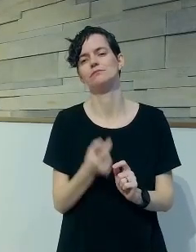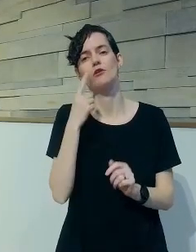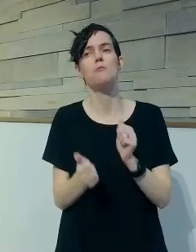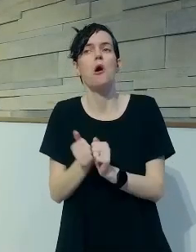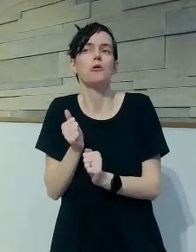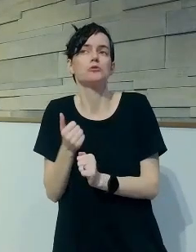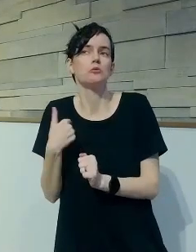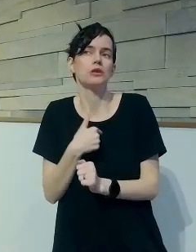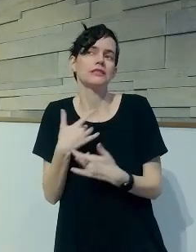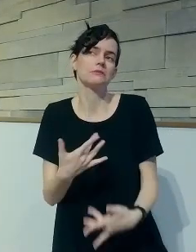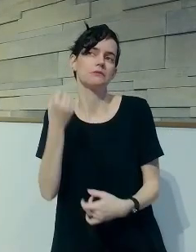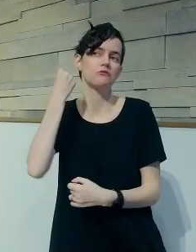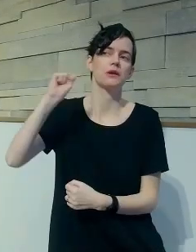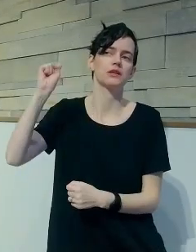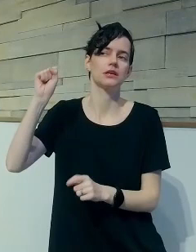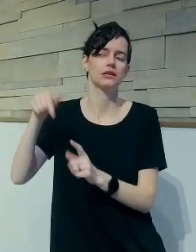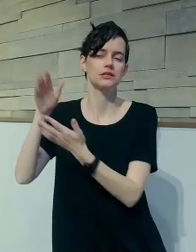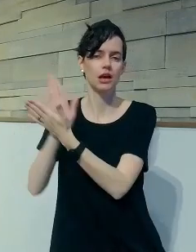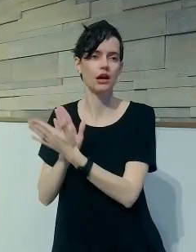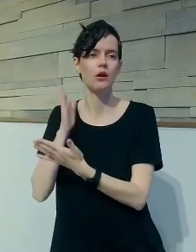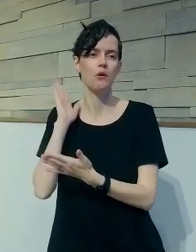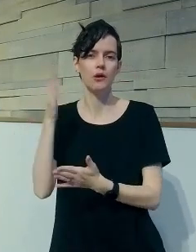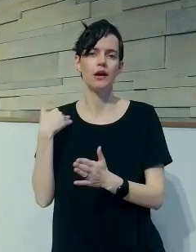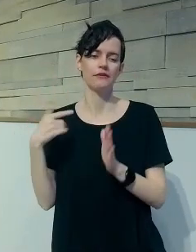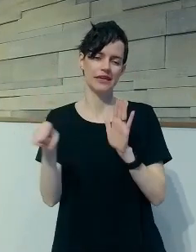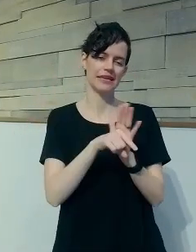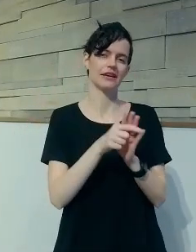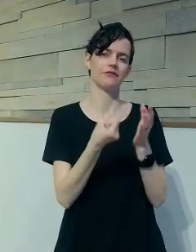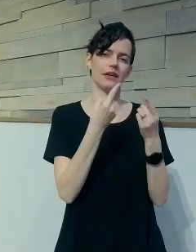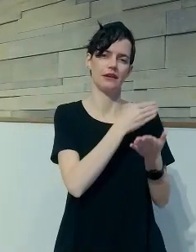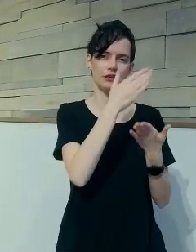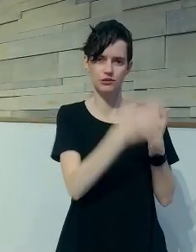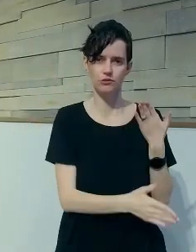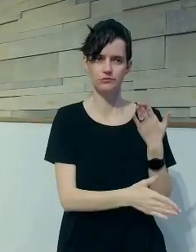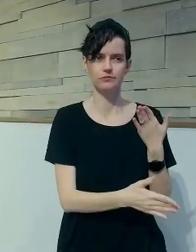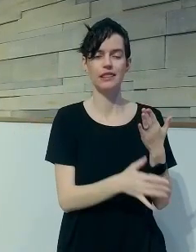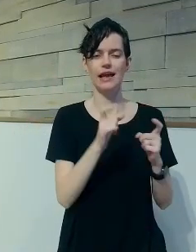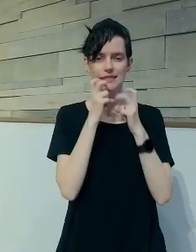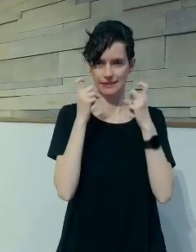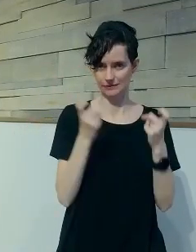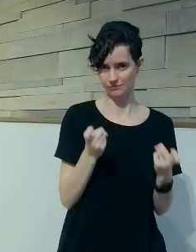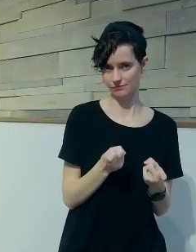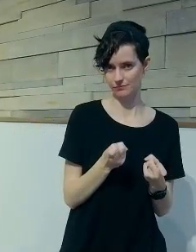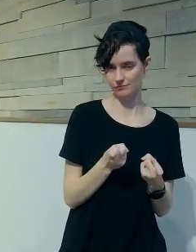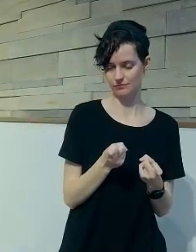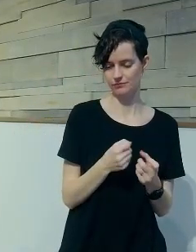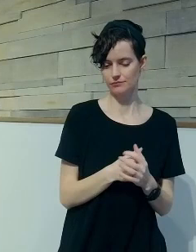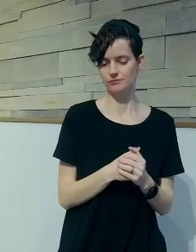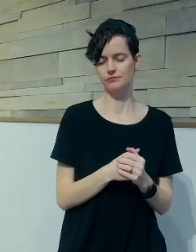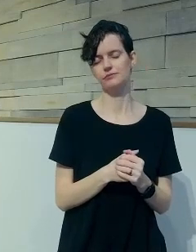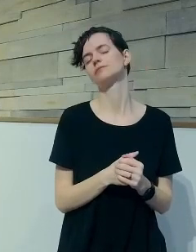most part we're in rebellion against God, there is going to be negative consequences from that rebellion, that sin, if you will.